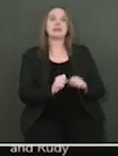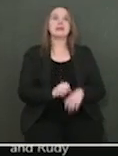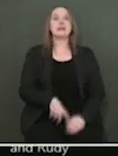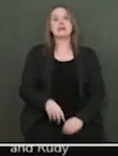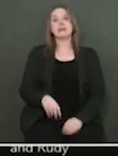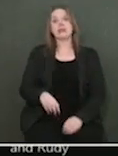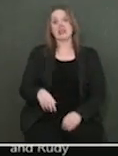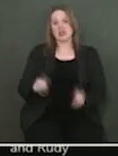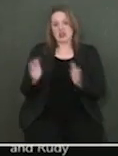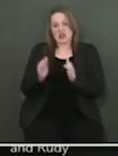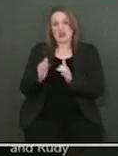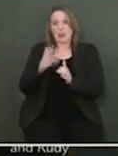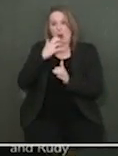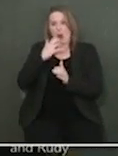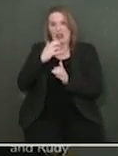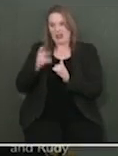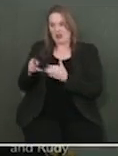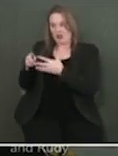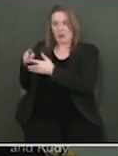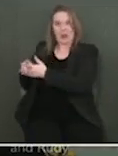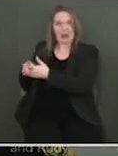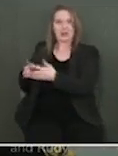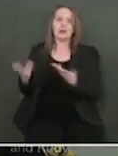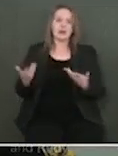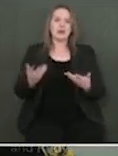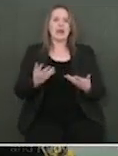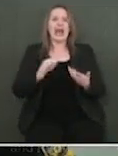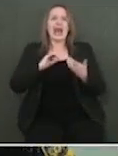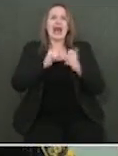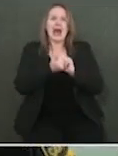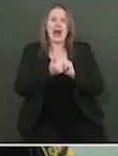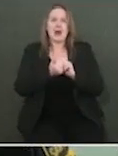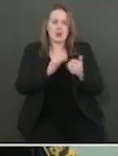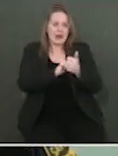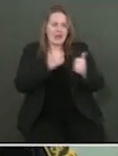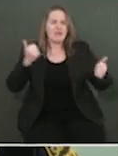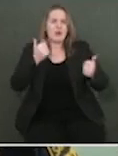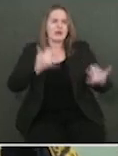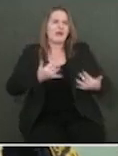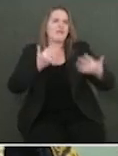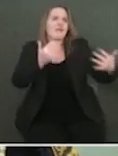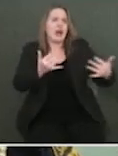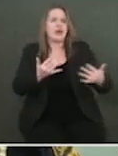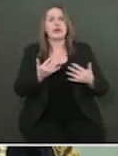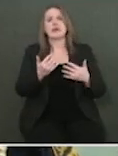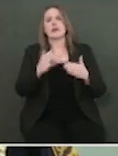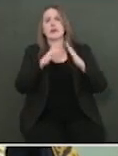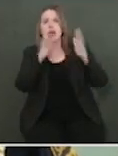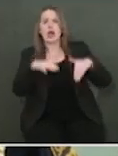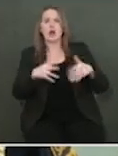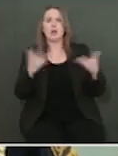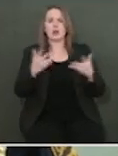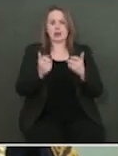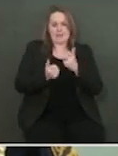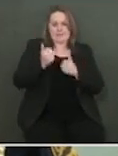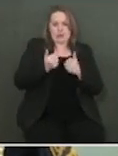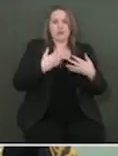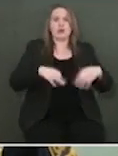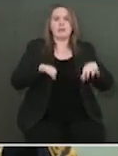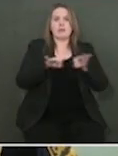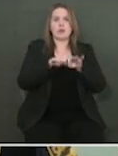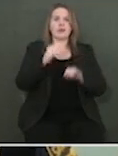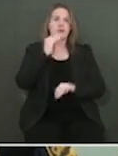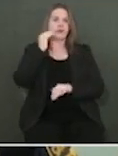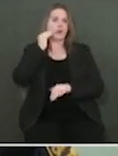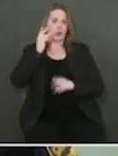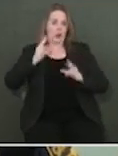of hit some of the highlights as far as keeping your home safe and fire prevention during cold weather, what's most important for, you know, homeowners to do